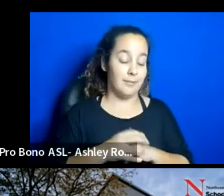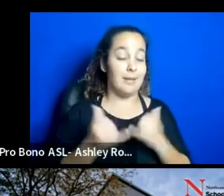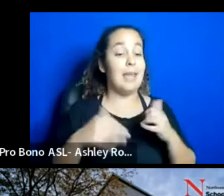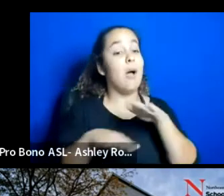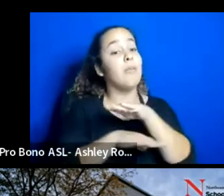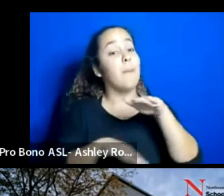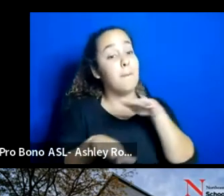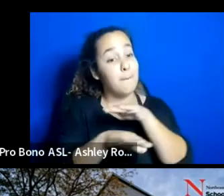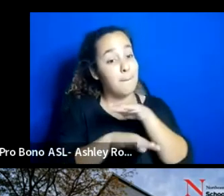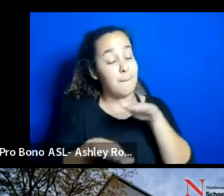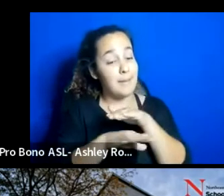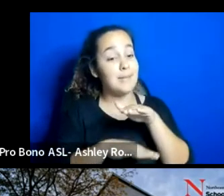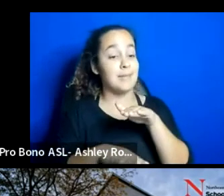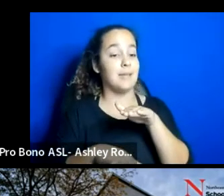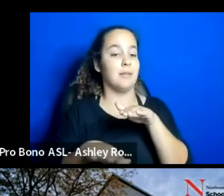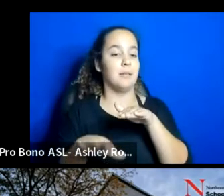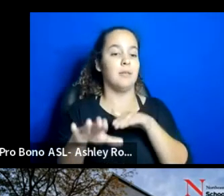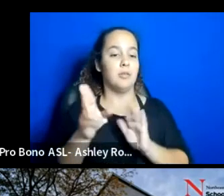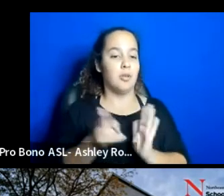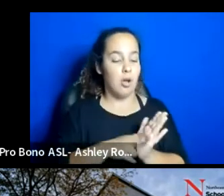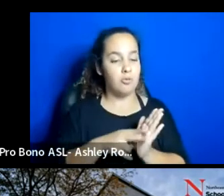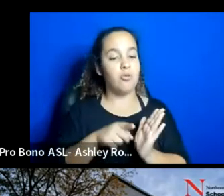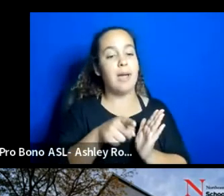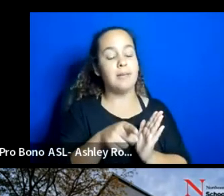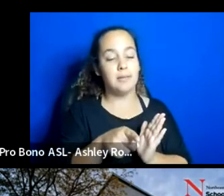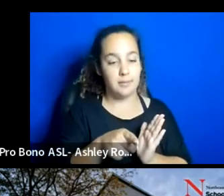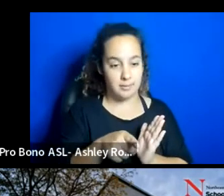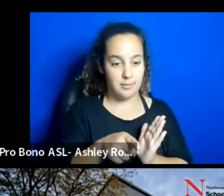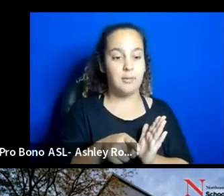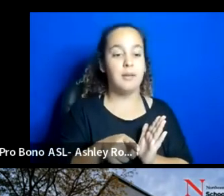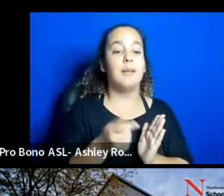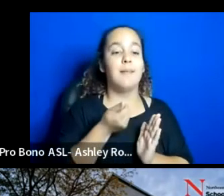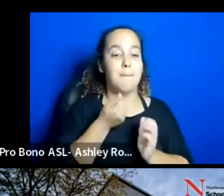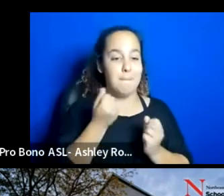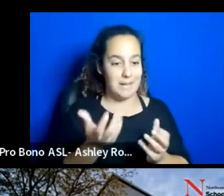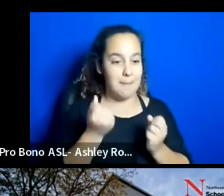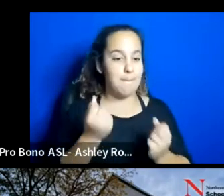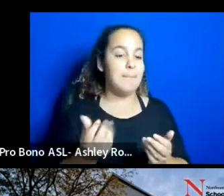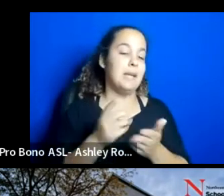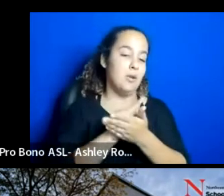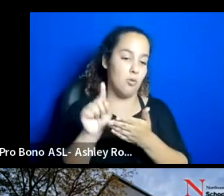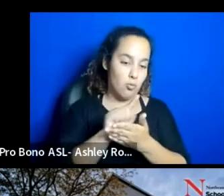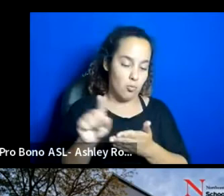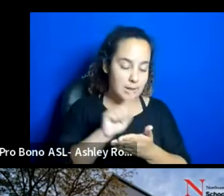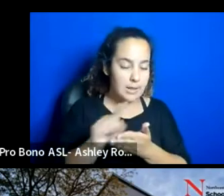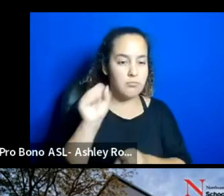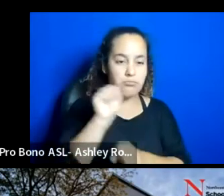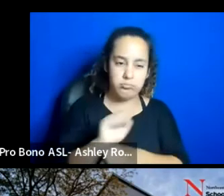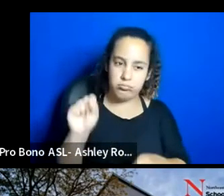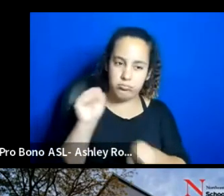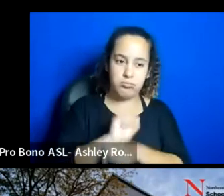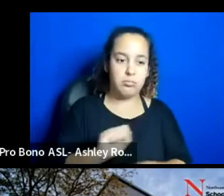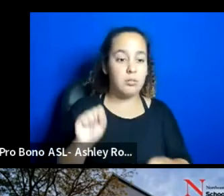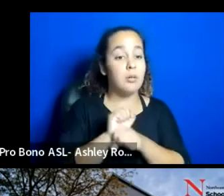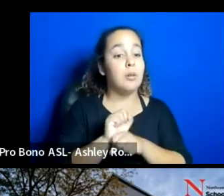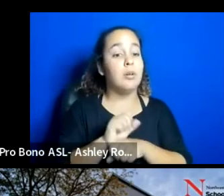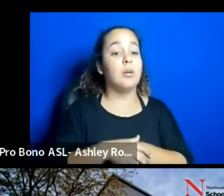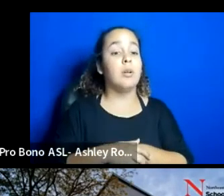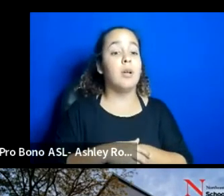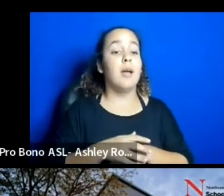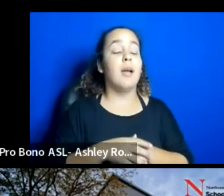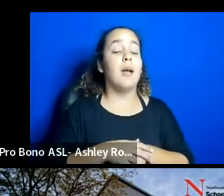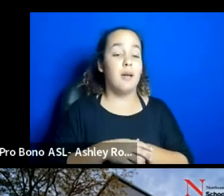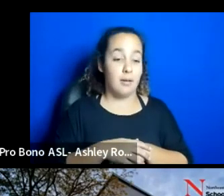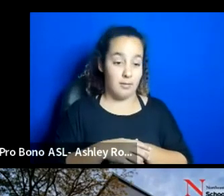contract was the outcome of full committees drafting for several weeks, word by word, clause by clause. And with this insistence